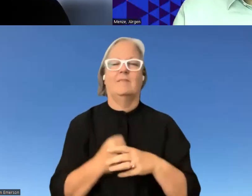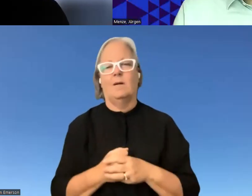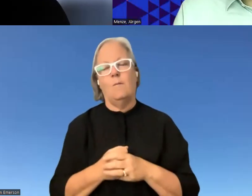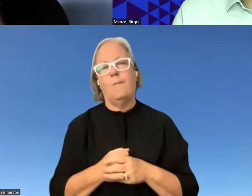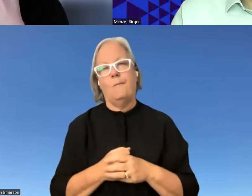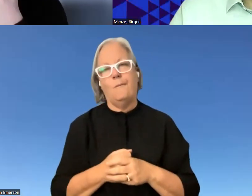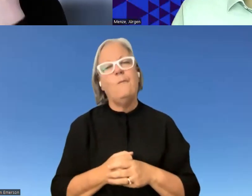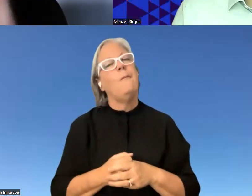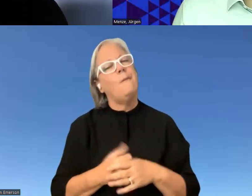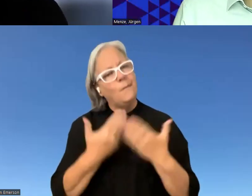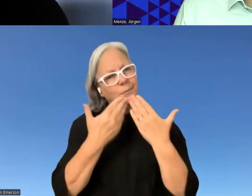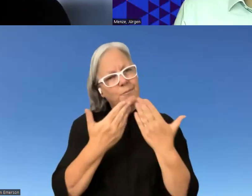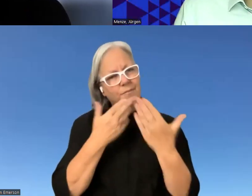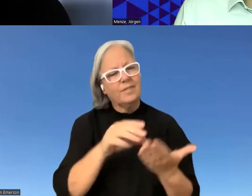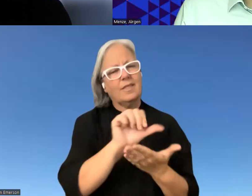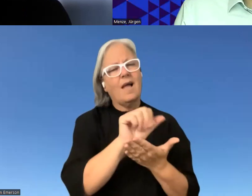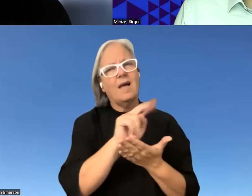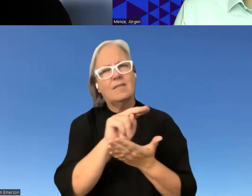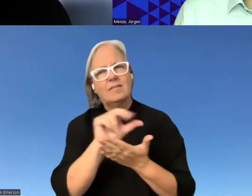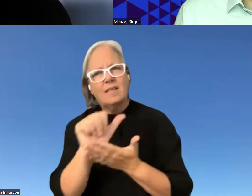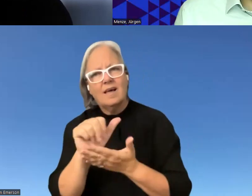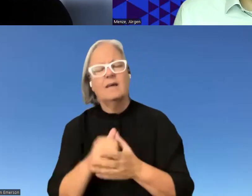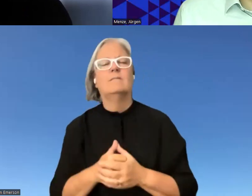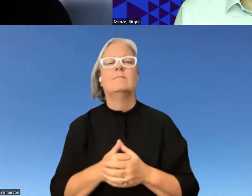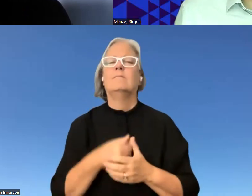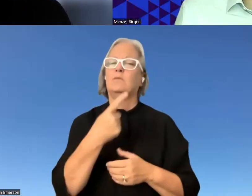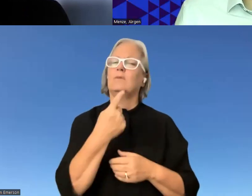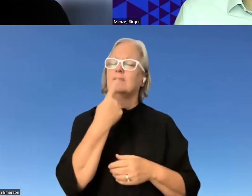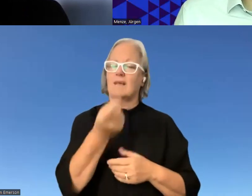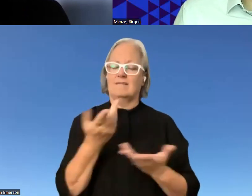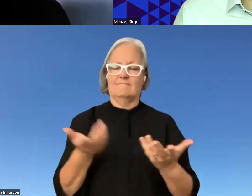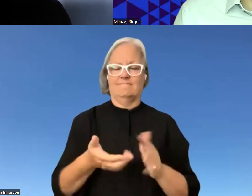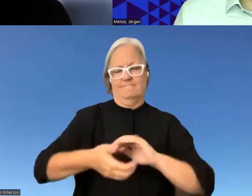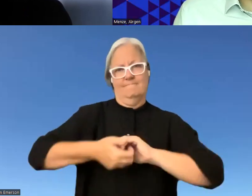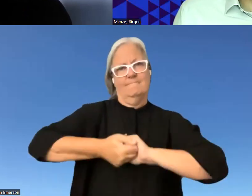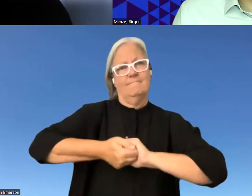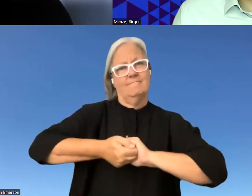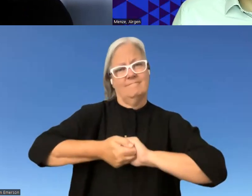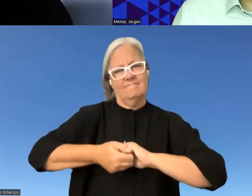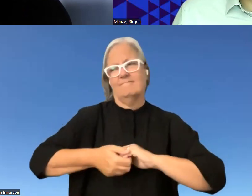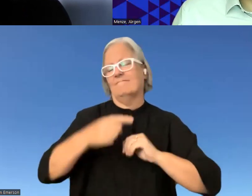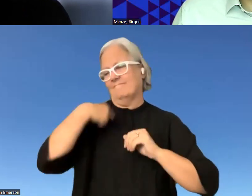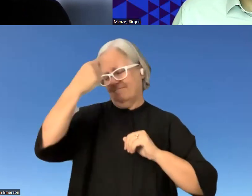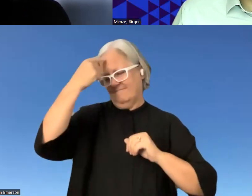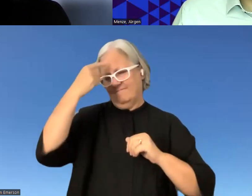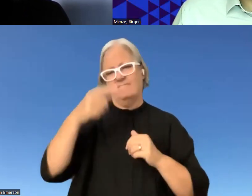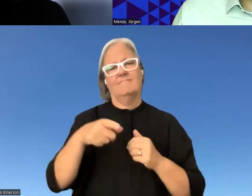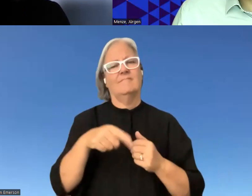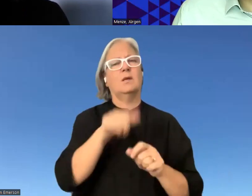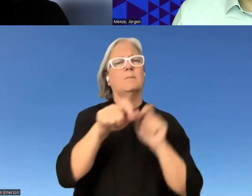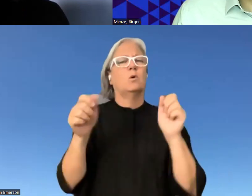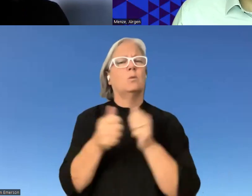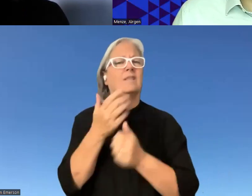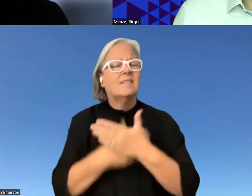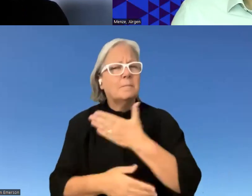Thanks a lot, Anna. And I think the point about partnerships with relevant non-business entities like organizations of persons with disabilities, of course, it's a